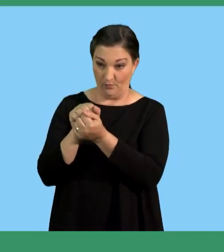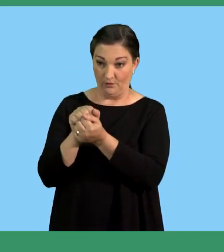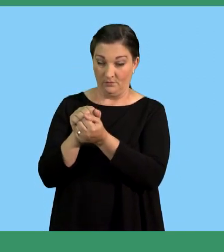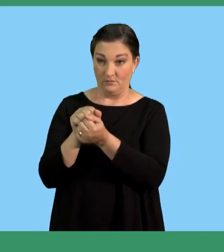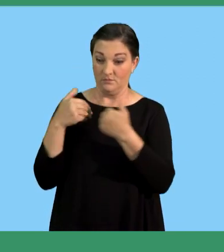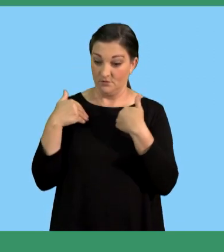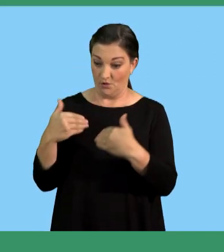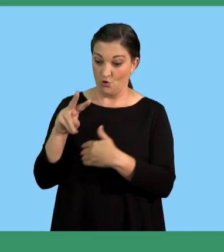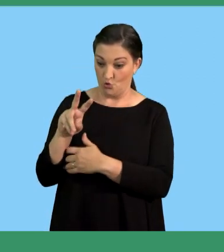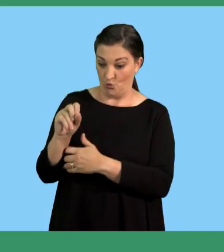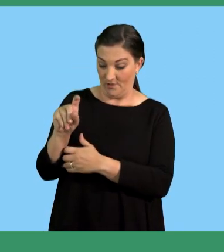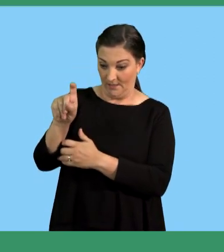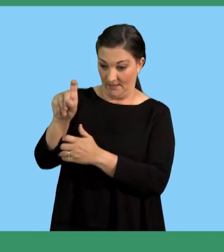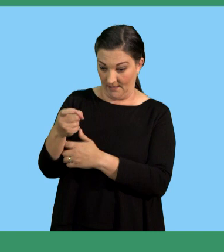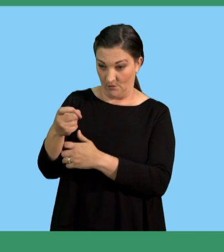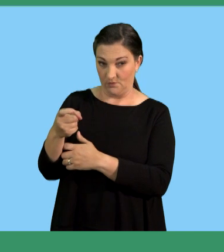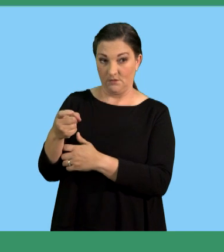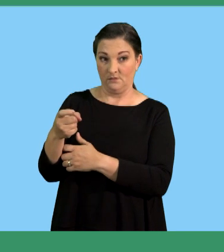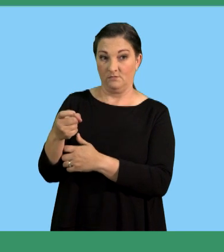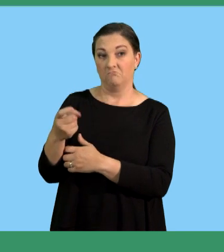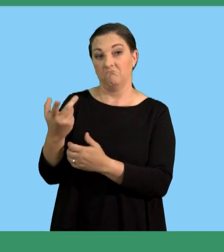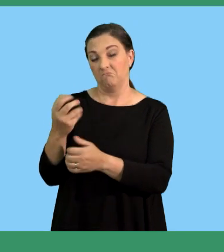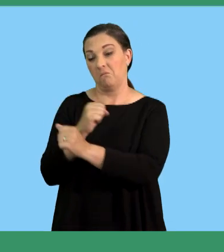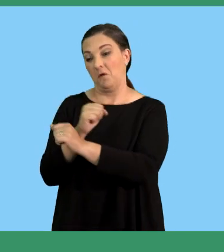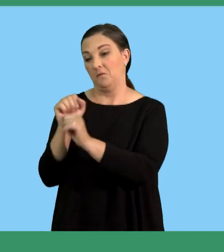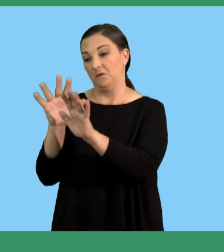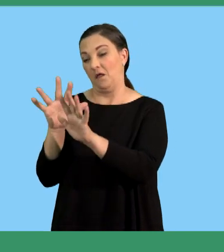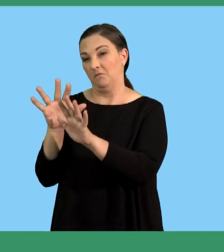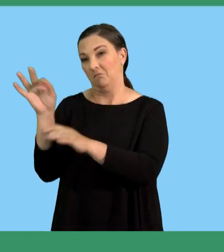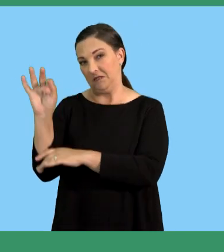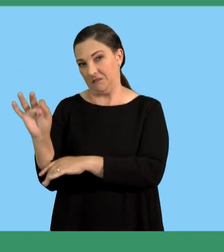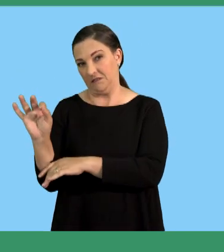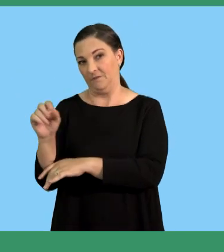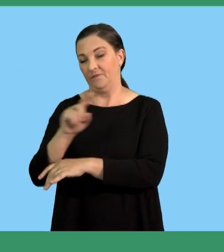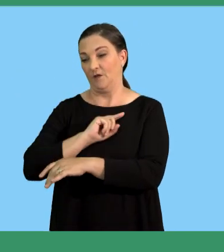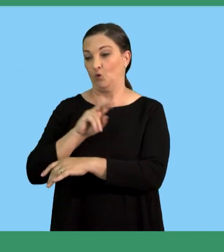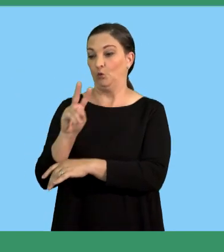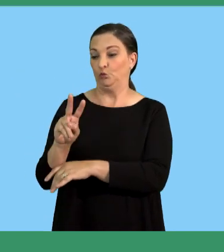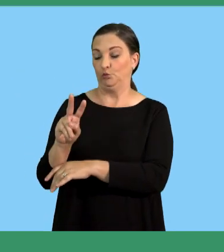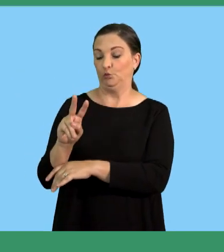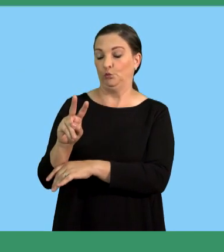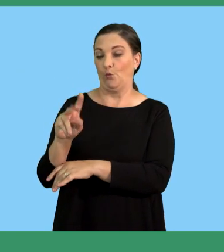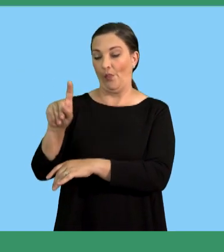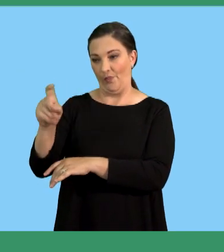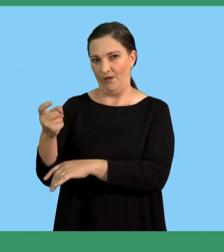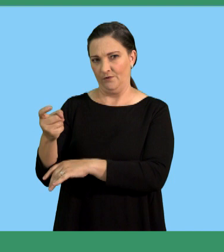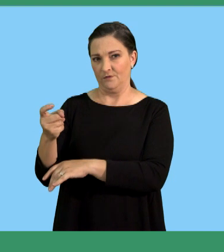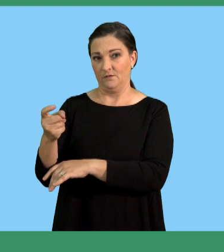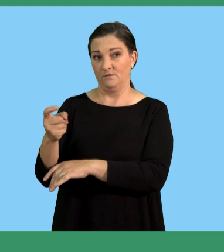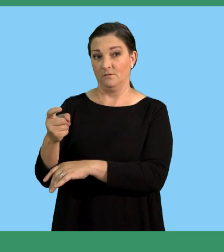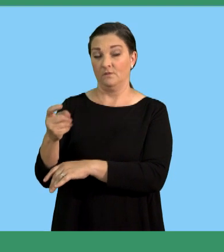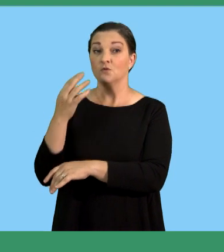is that the 20,000 multiplied by the 10%, the answer is your 2,000. So when you